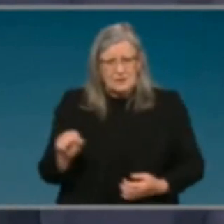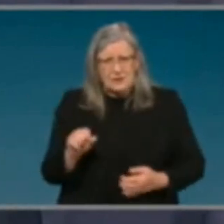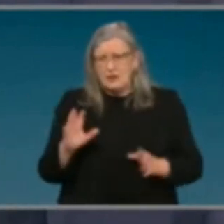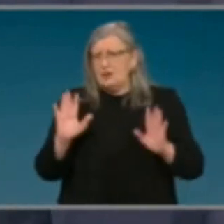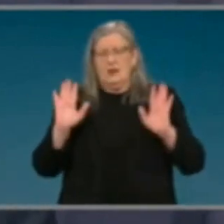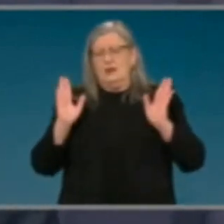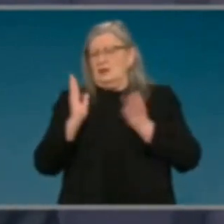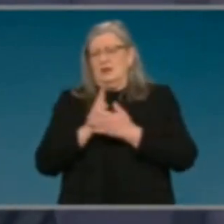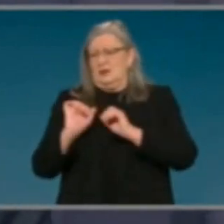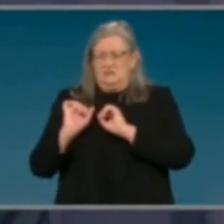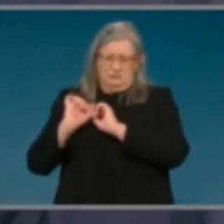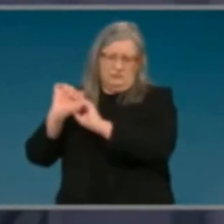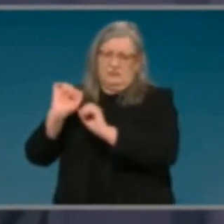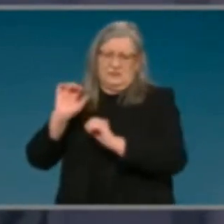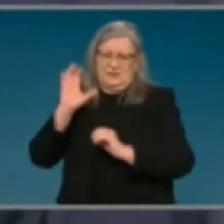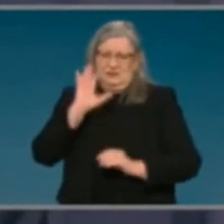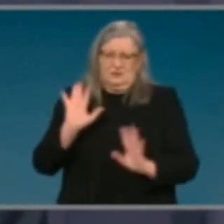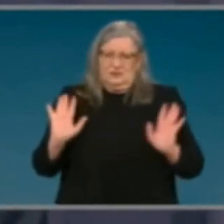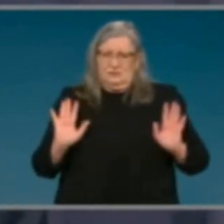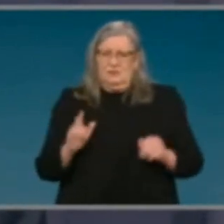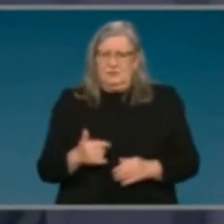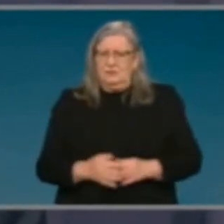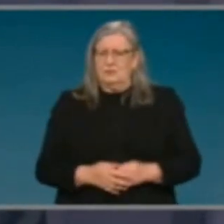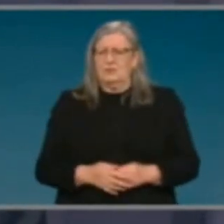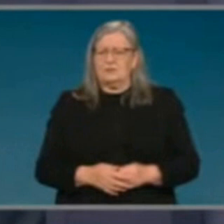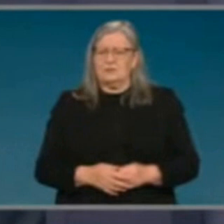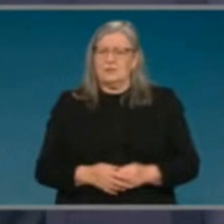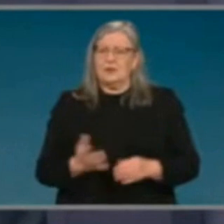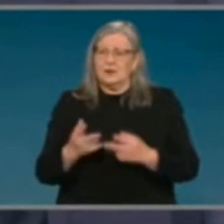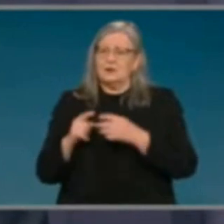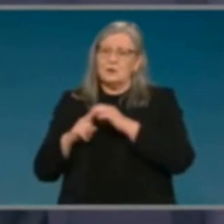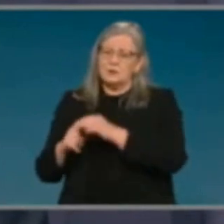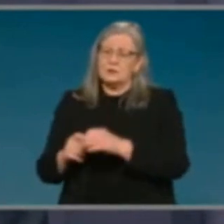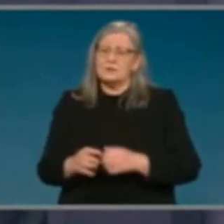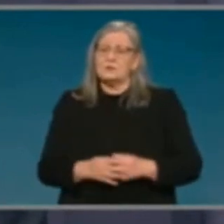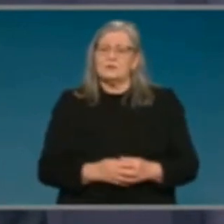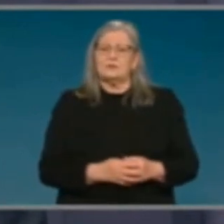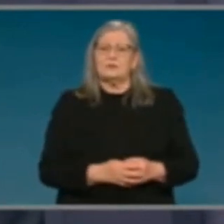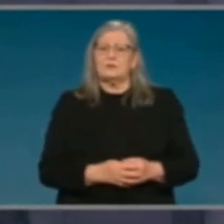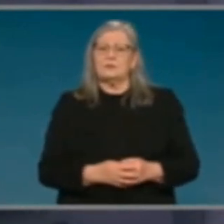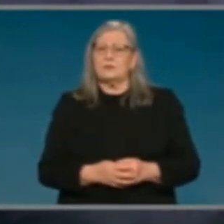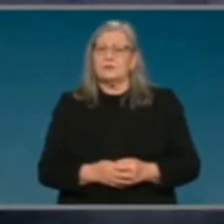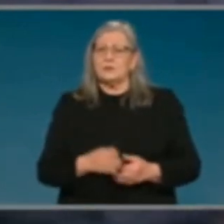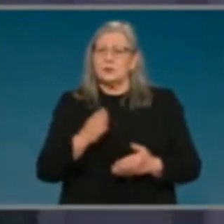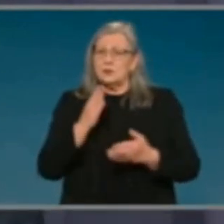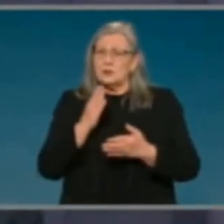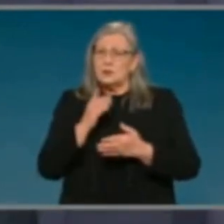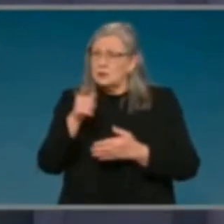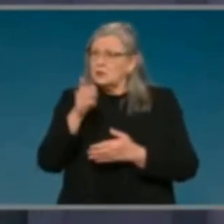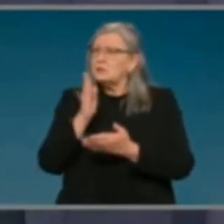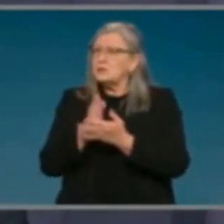follow up Tom's question a little bit. Maybe for the Professor, actually. What specifically has you worried about this variant? So as you've